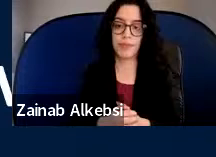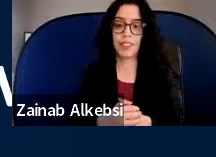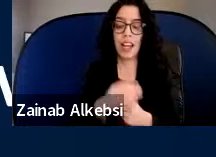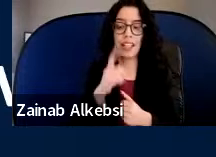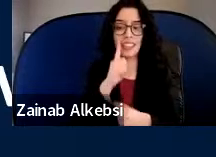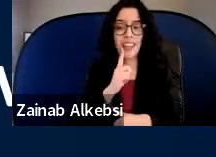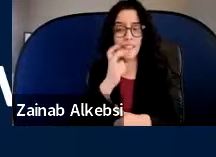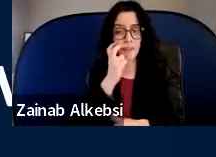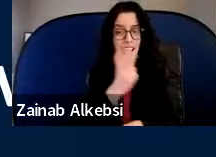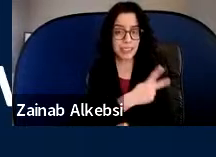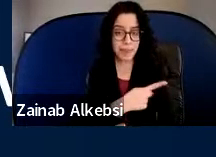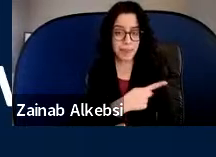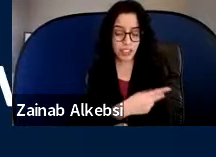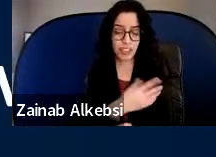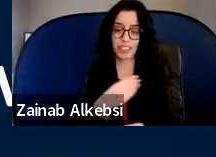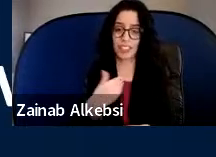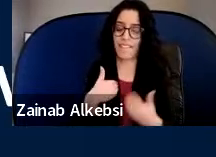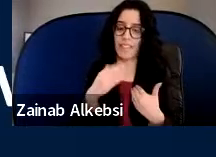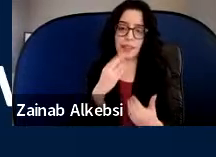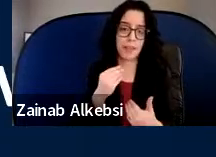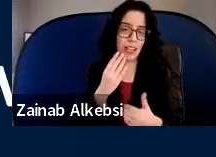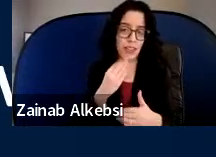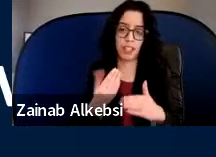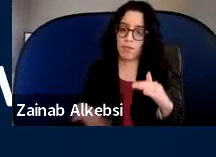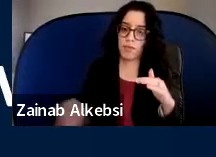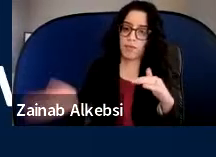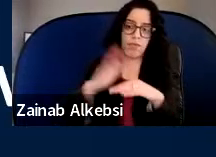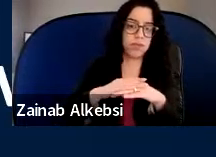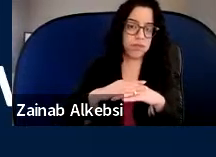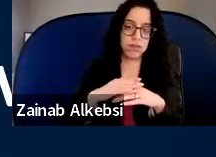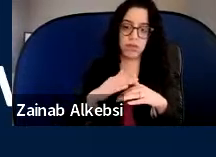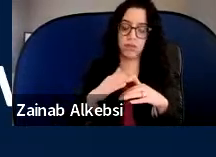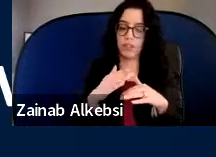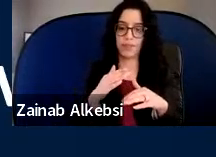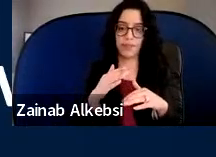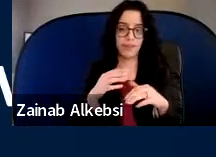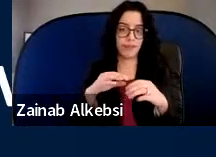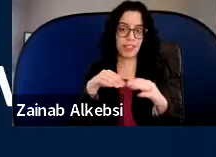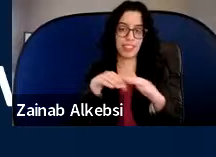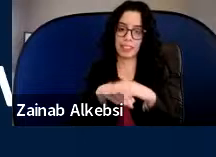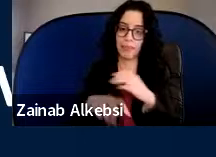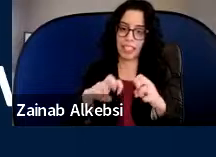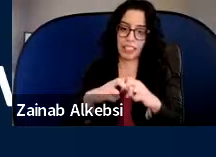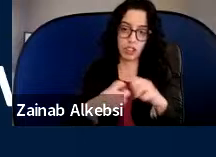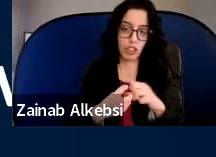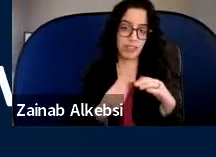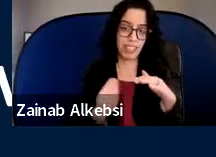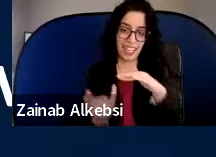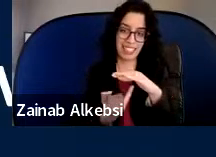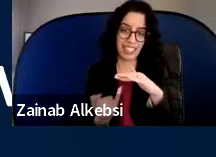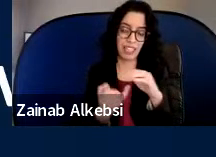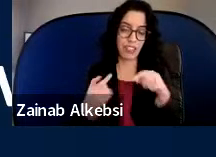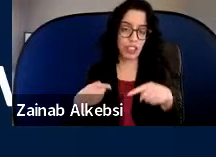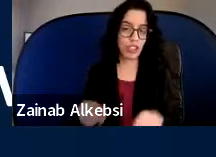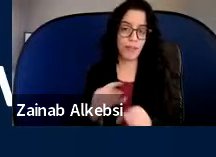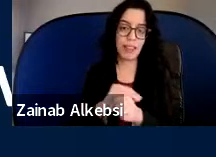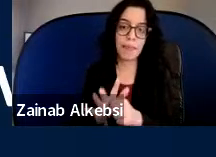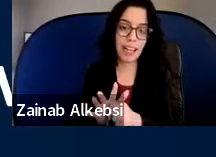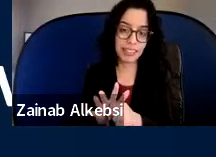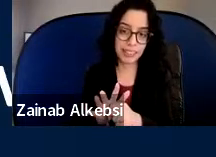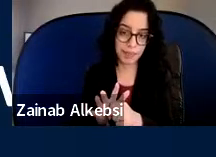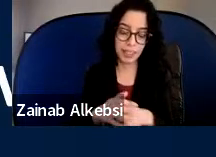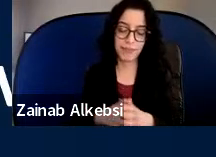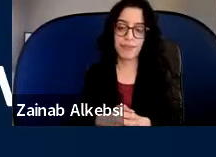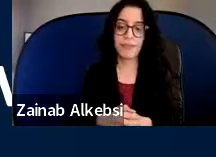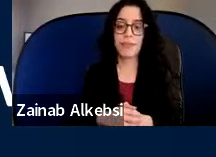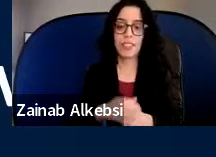tactile services. They may need close vision interpretation to be effective. And again, that has become